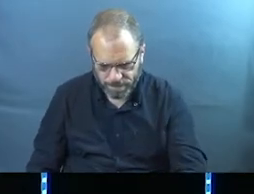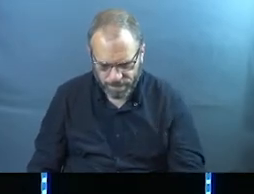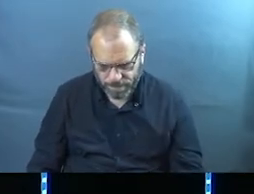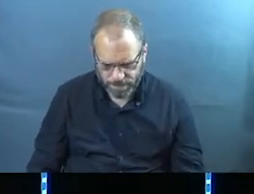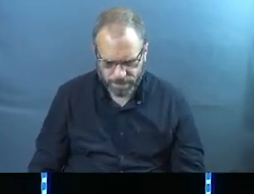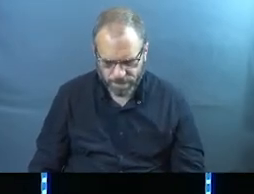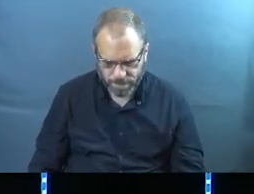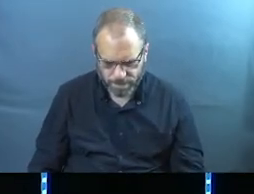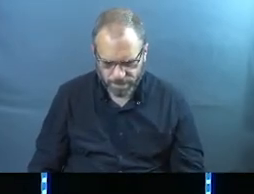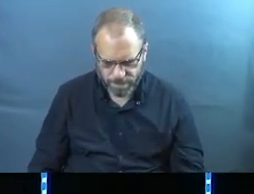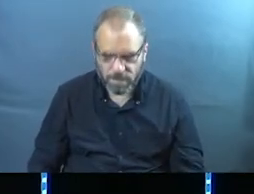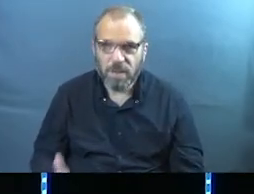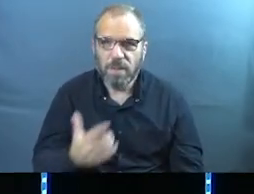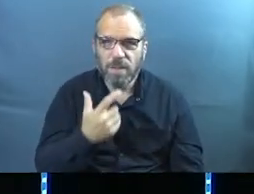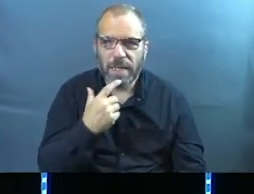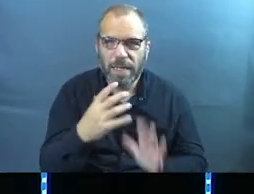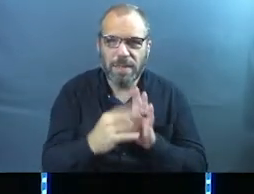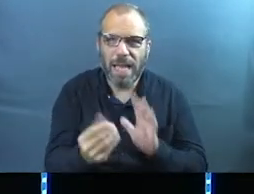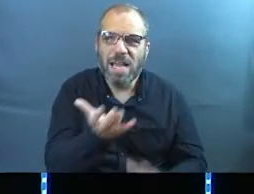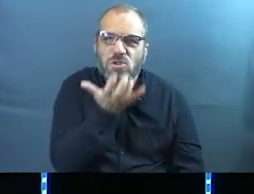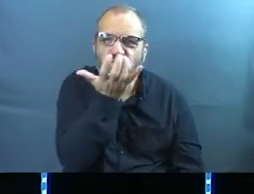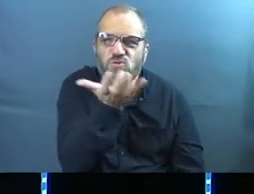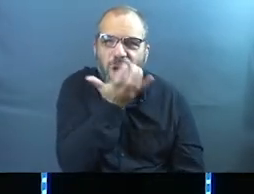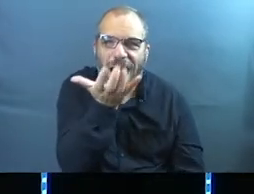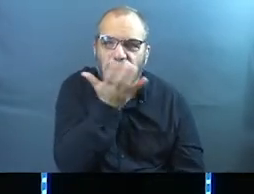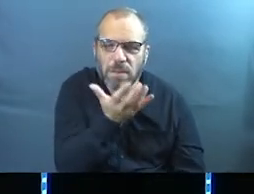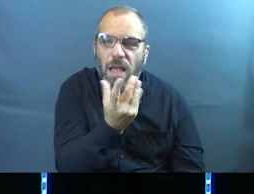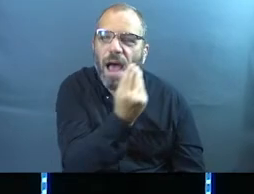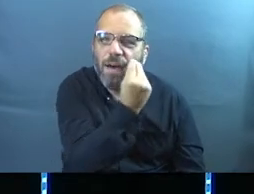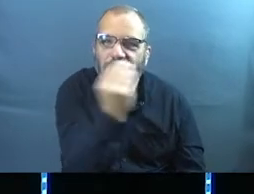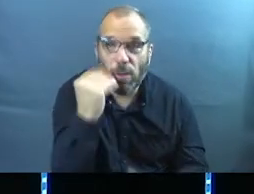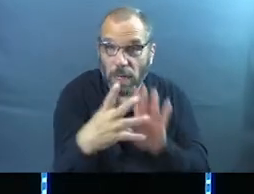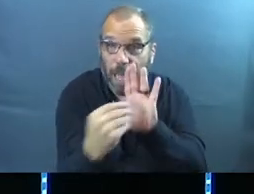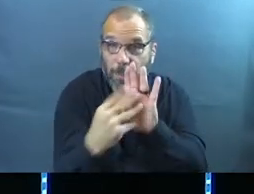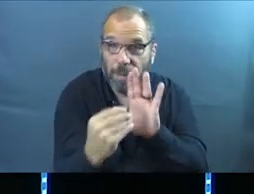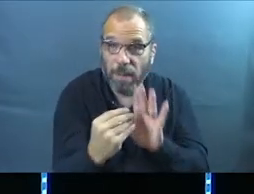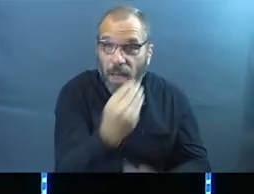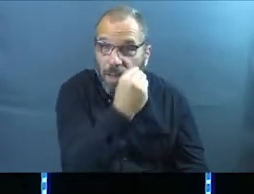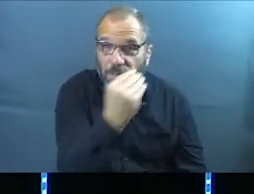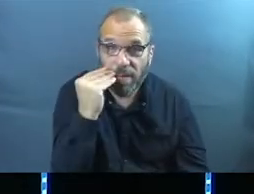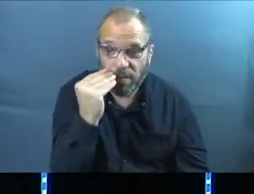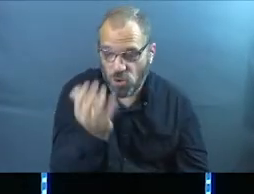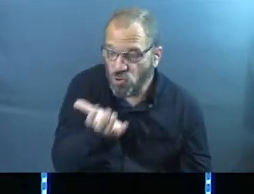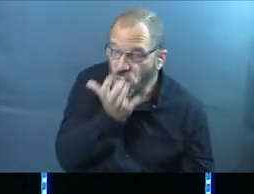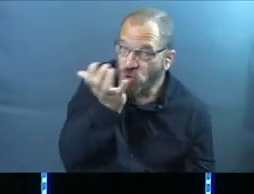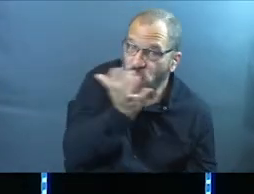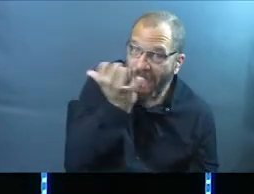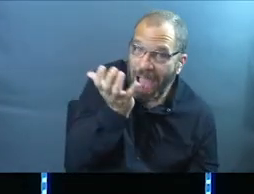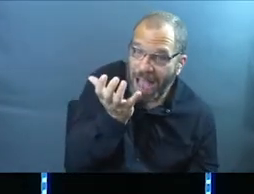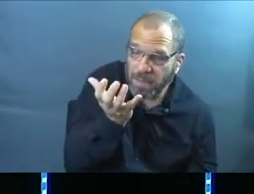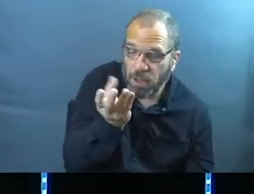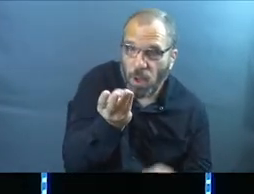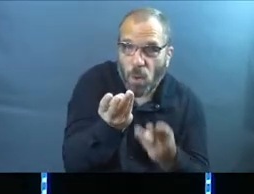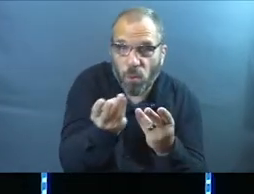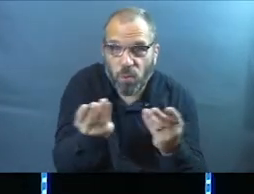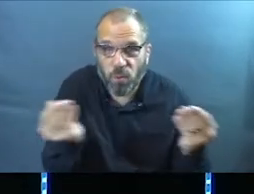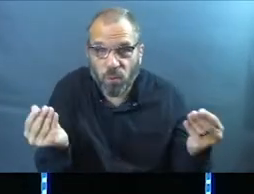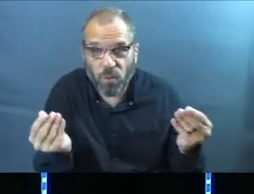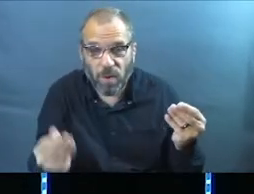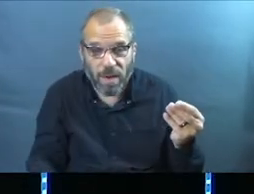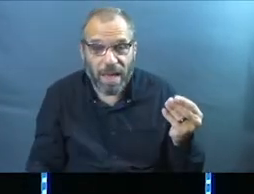Say grass. Say flower. So the grass withers.